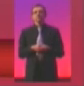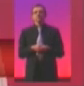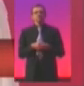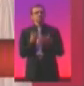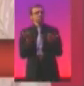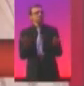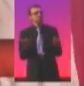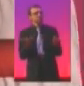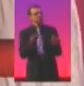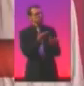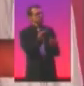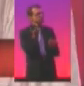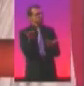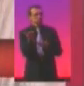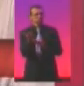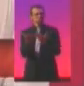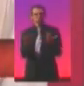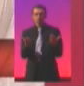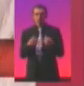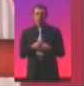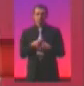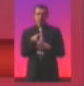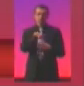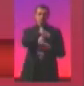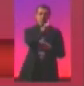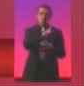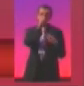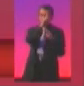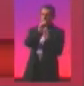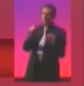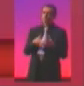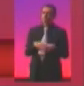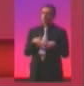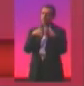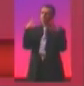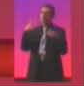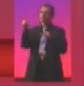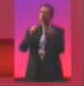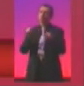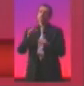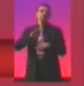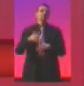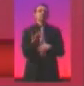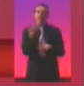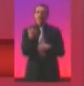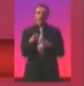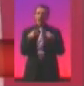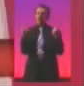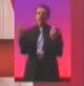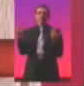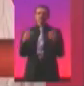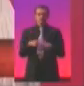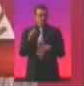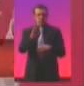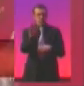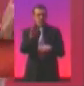So, Conference, don't let anyone tell you there aren't big choices at this coming general election. It's